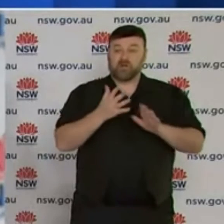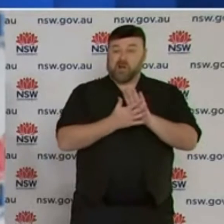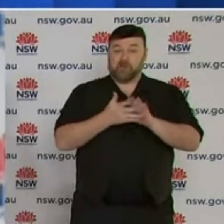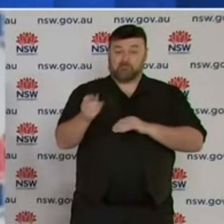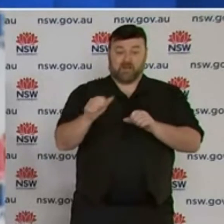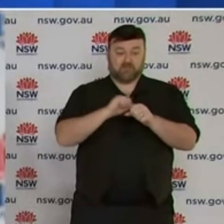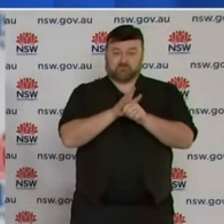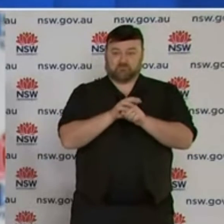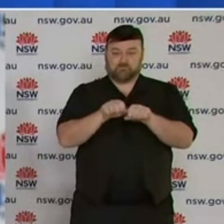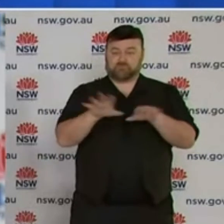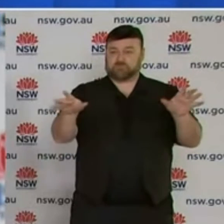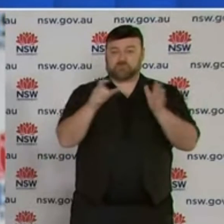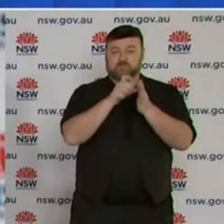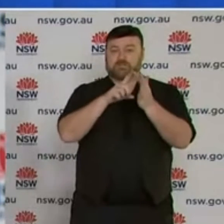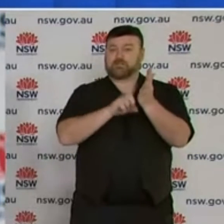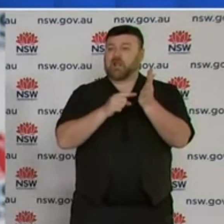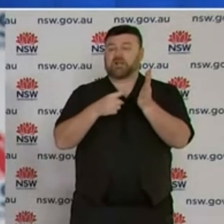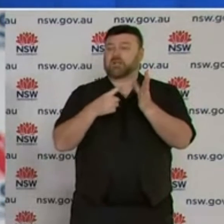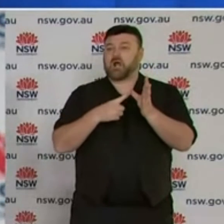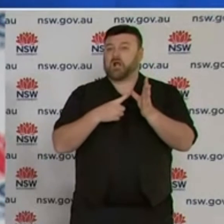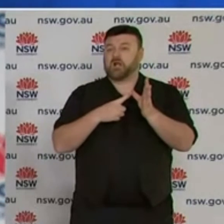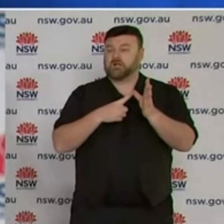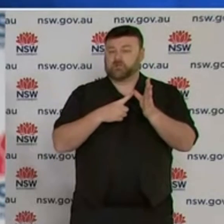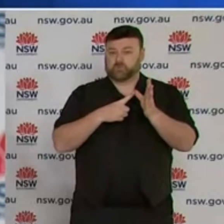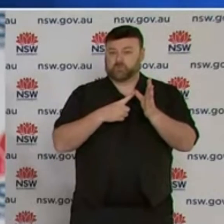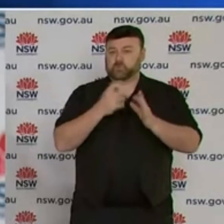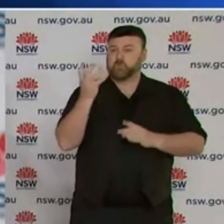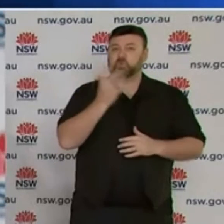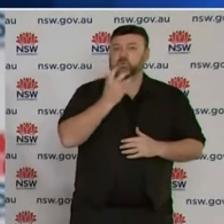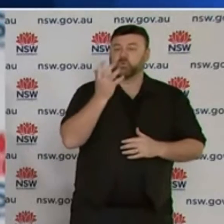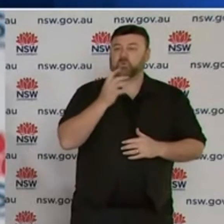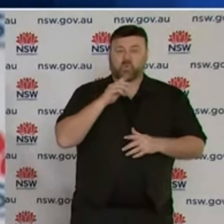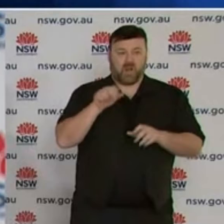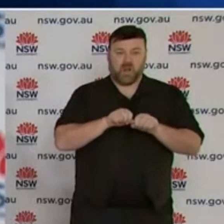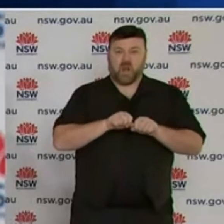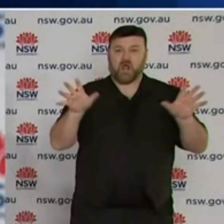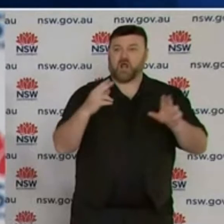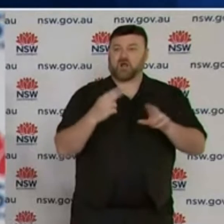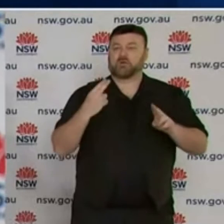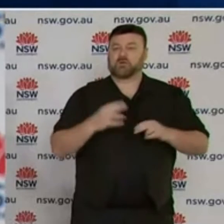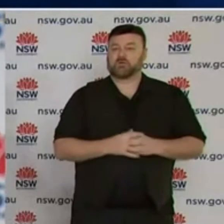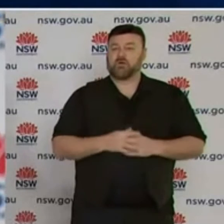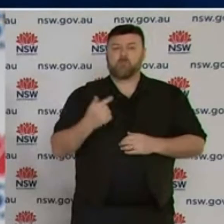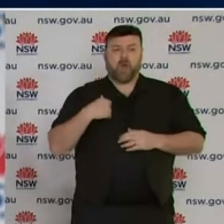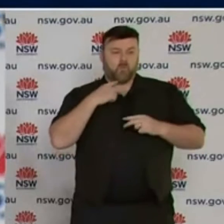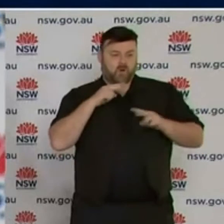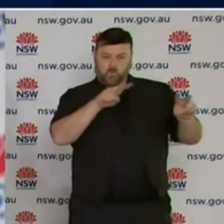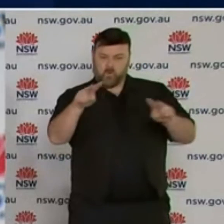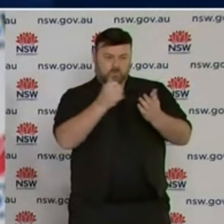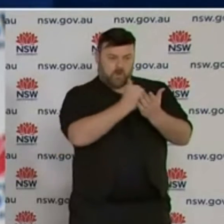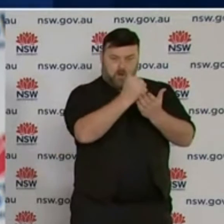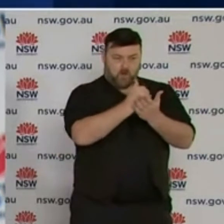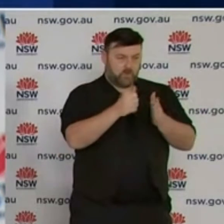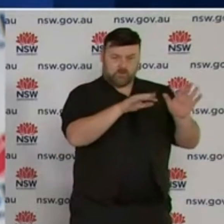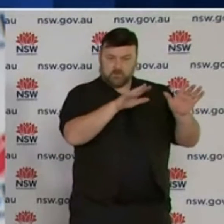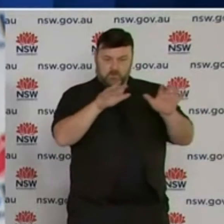things very quickly. Delta, you can't muck around with Delta. It comes back ferociously. But given the trends, given the risks